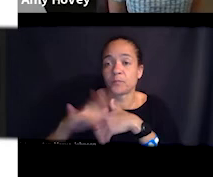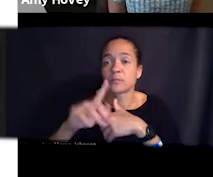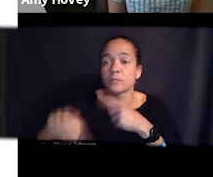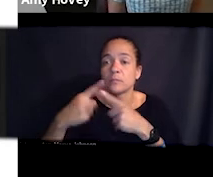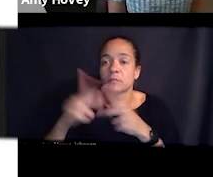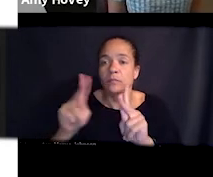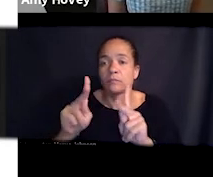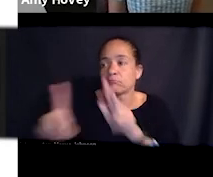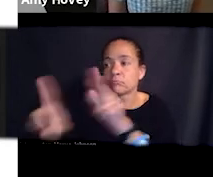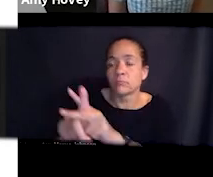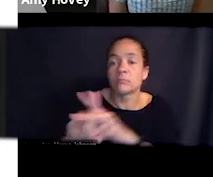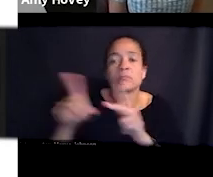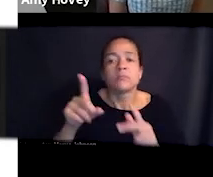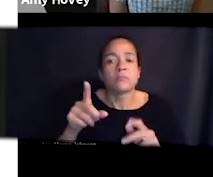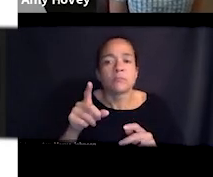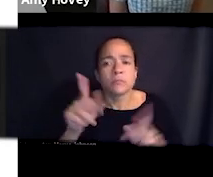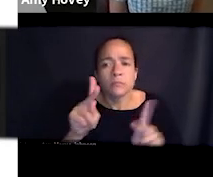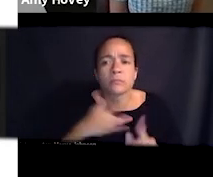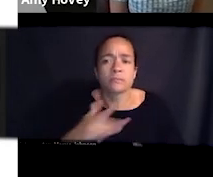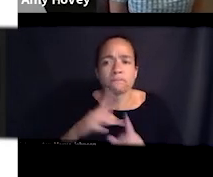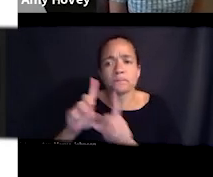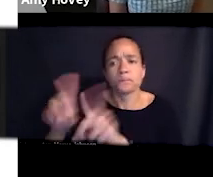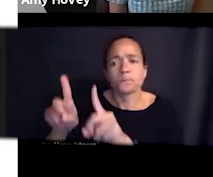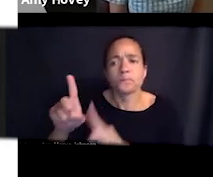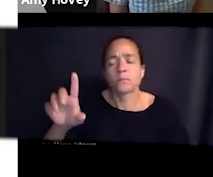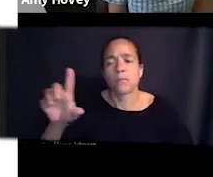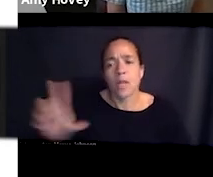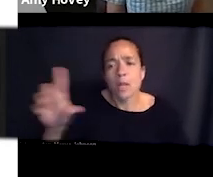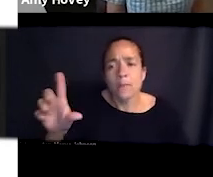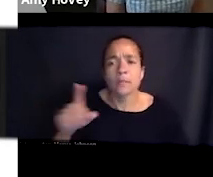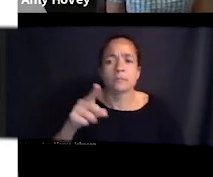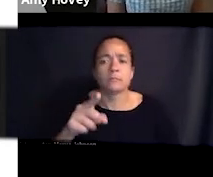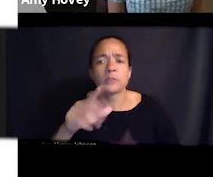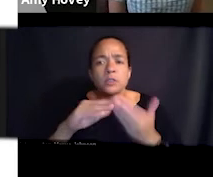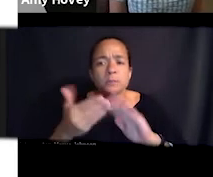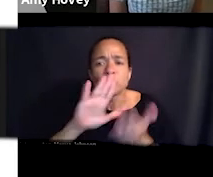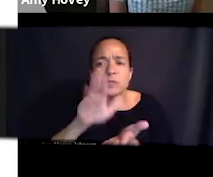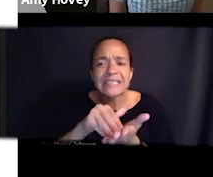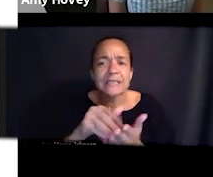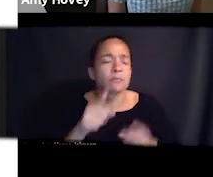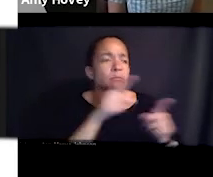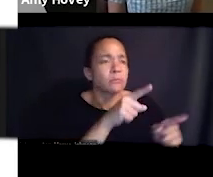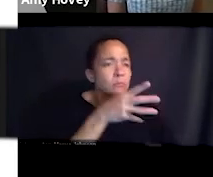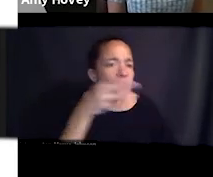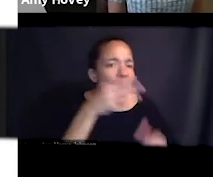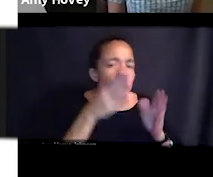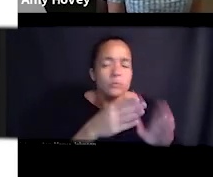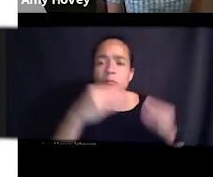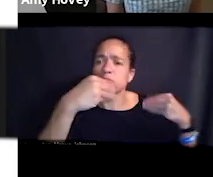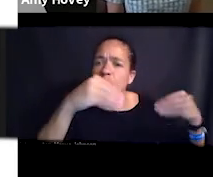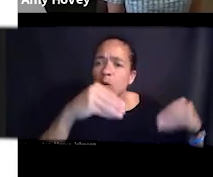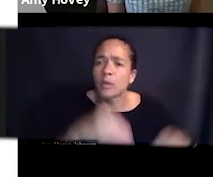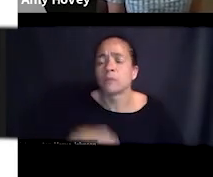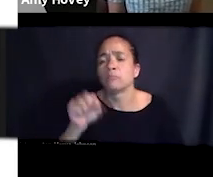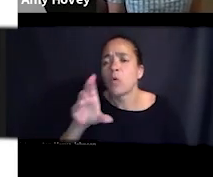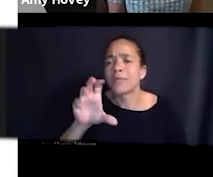people are at the library, people are at our community centers, people are at the farmers market, or at City Hall. So again, trying to